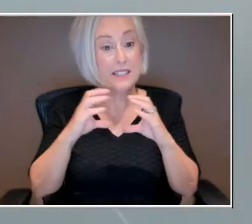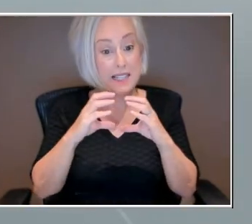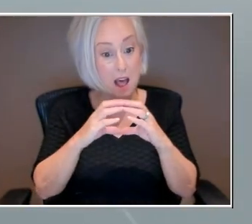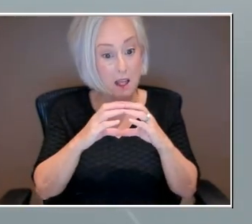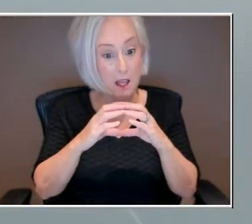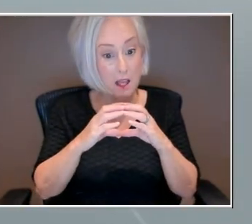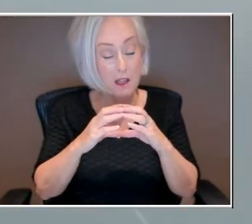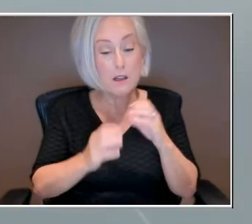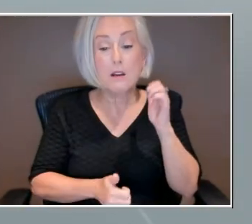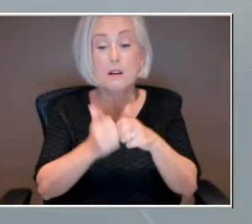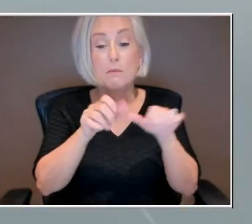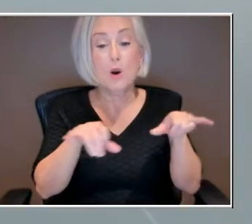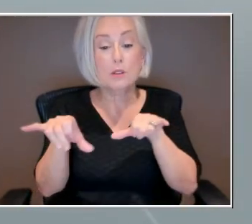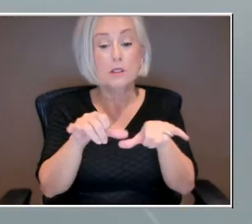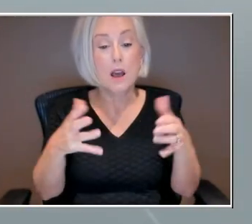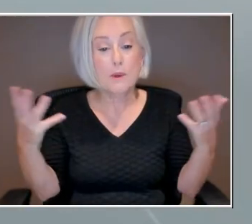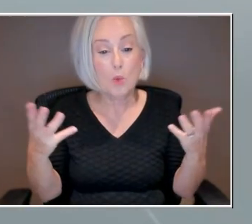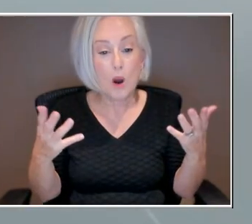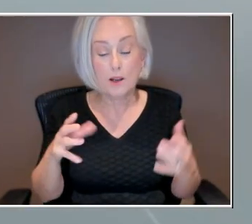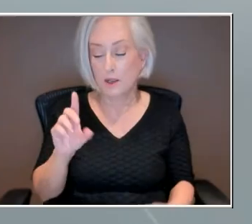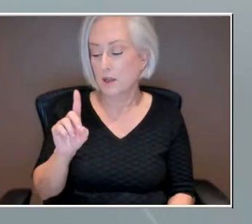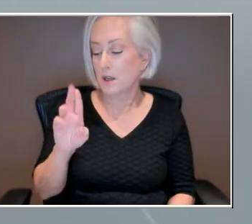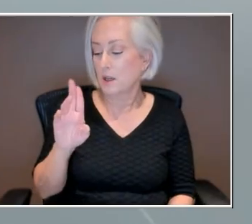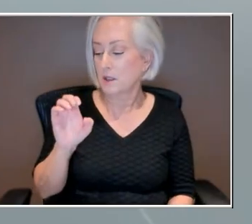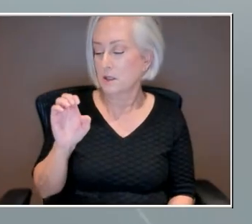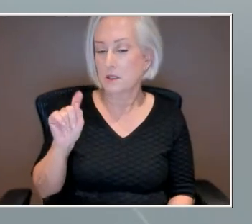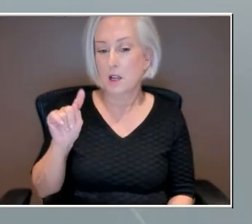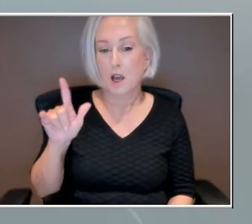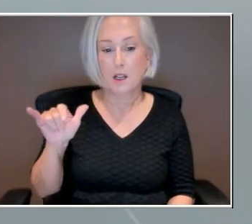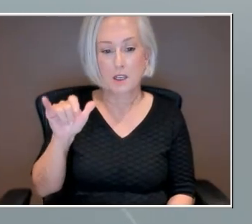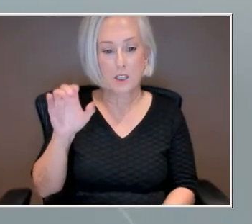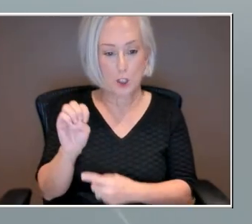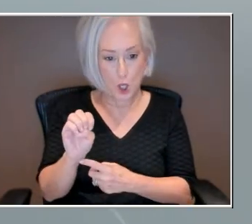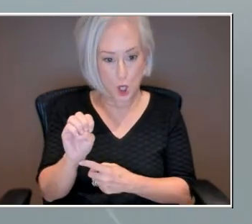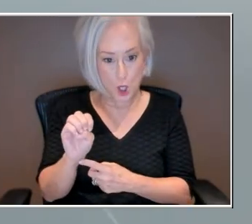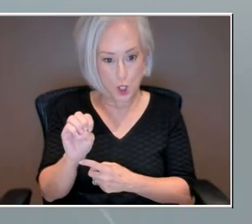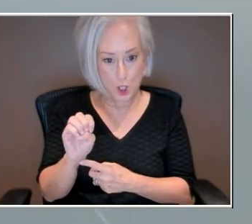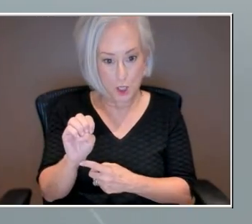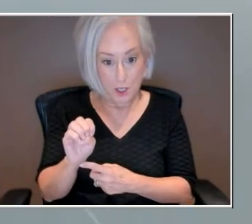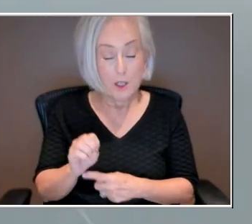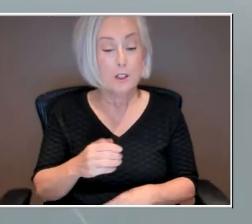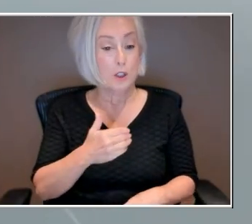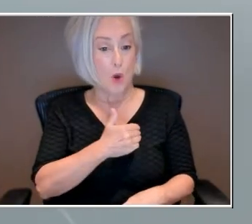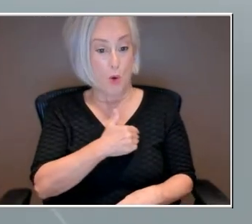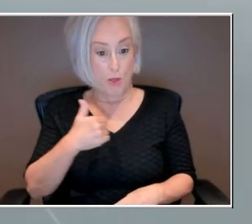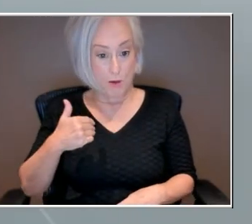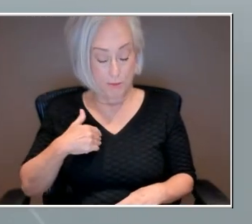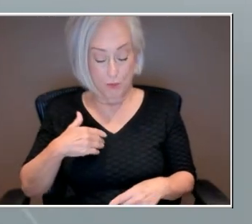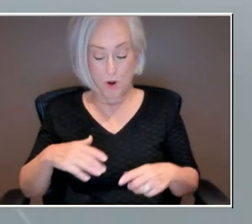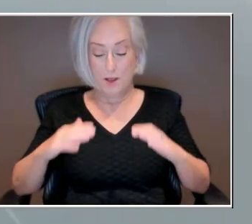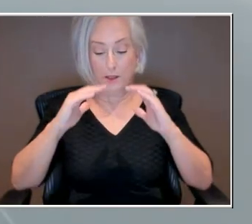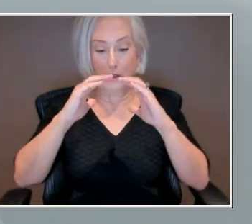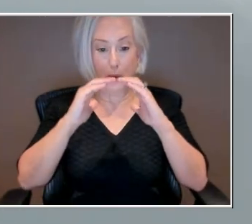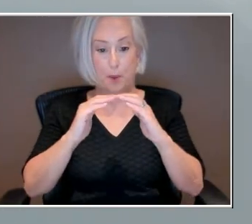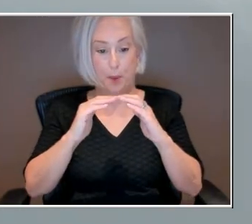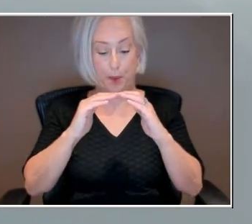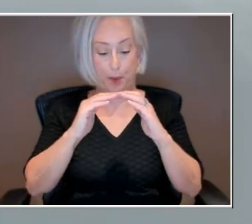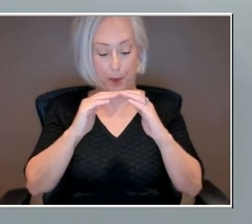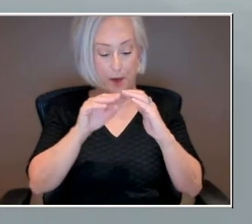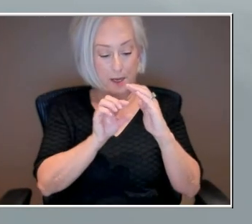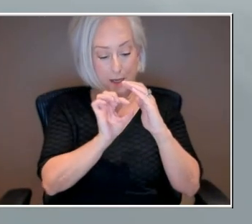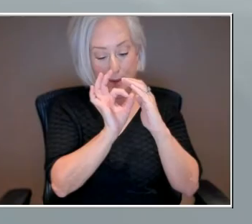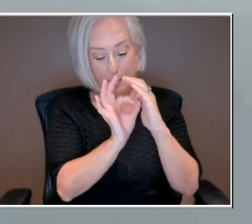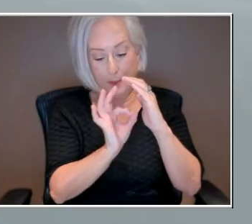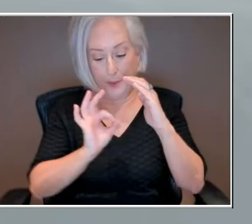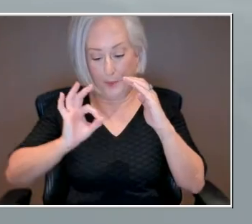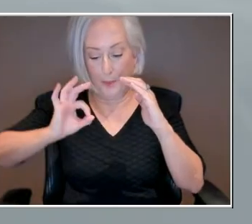to develop breast cancer, and they're what line those tubes that milk can flow out of. So ductal carcinoma is when one of those